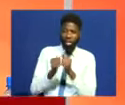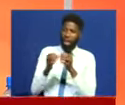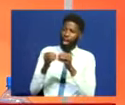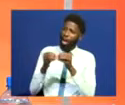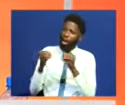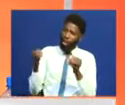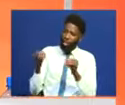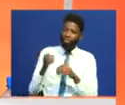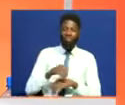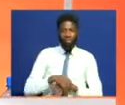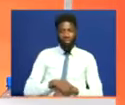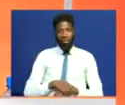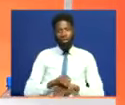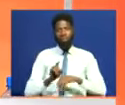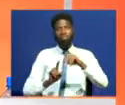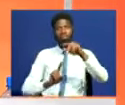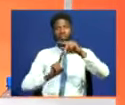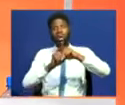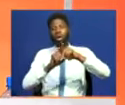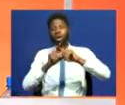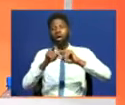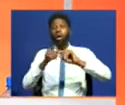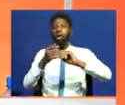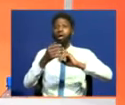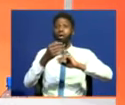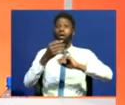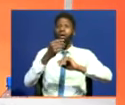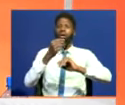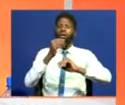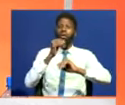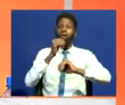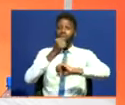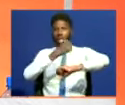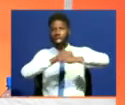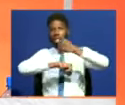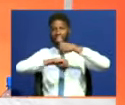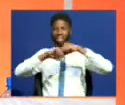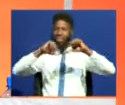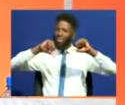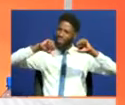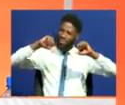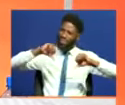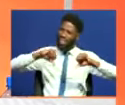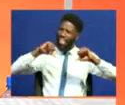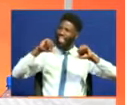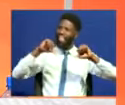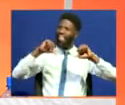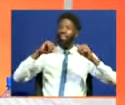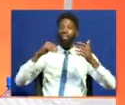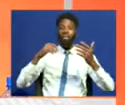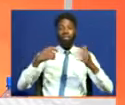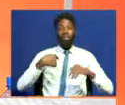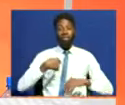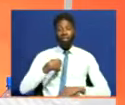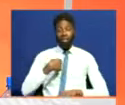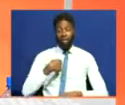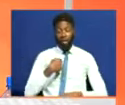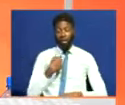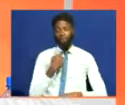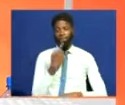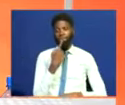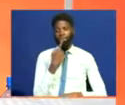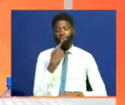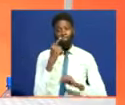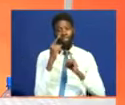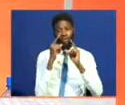doing the worst that and the least that is expected. And I would say, it's the high time that